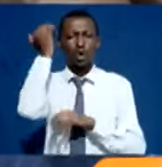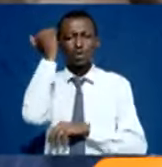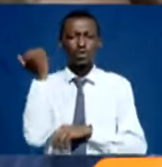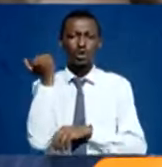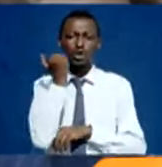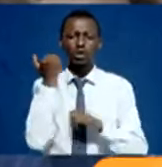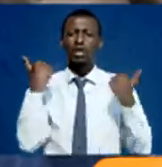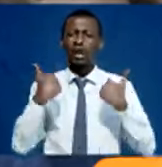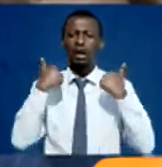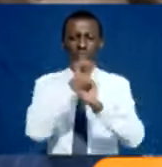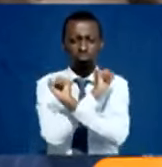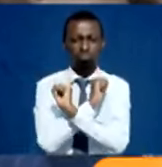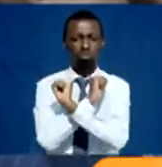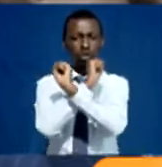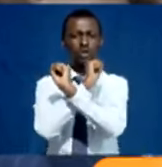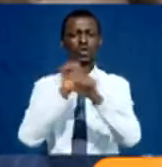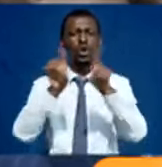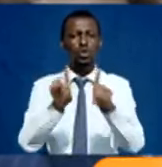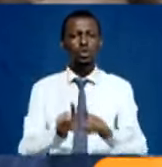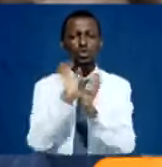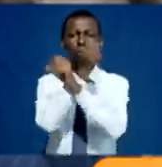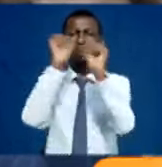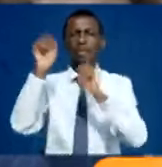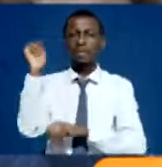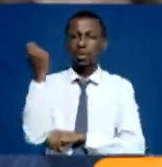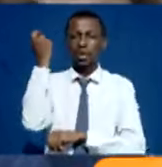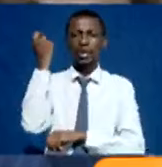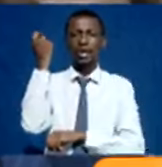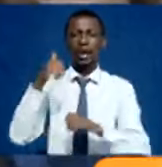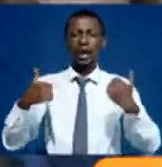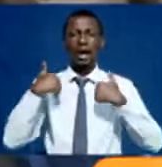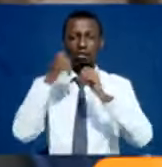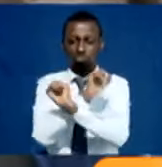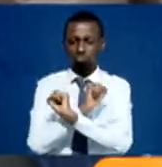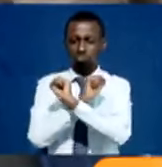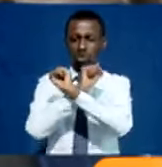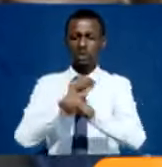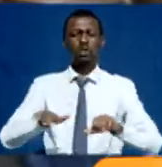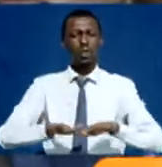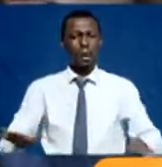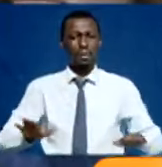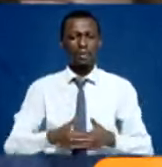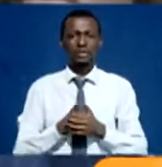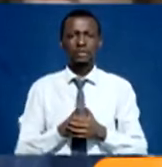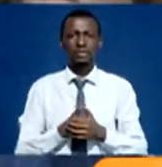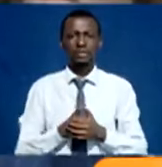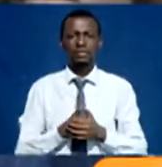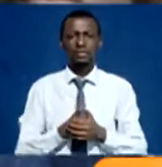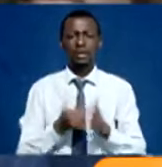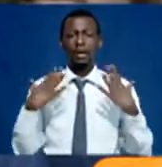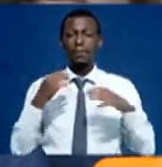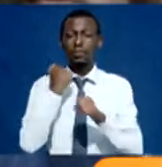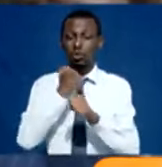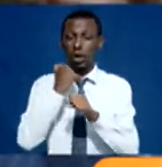the same way the President of the Republic of Kenya has permanent immunity. Constitutional office holders